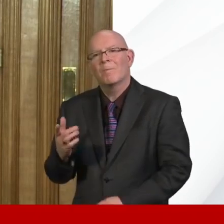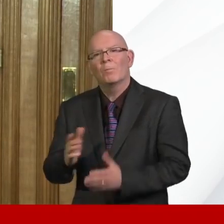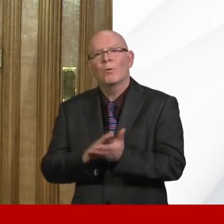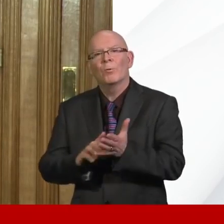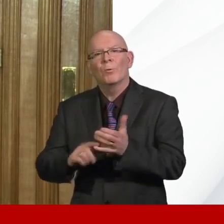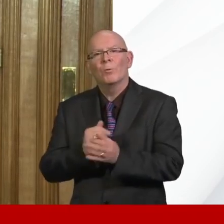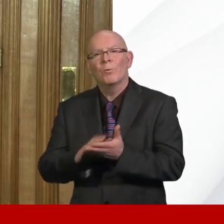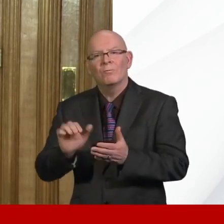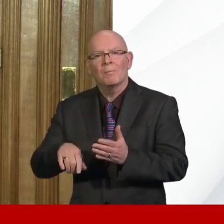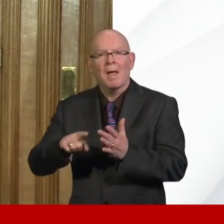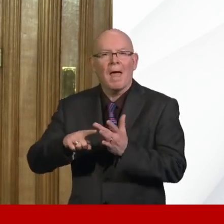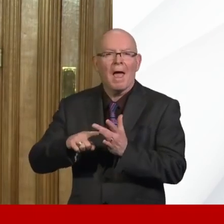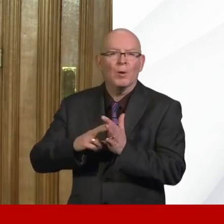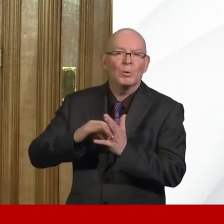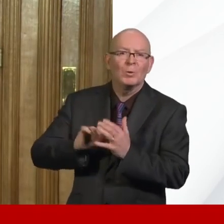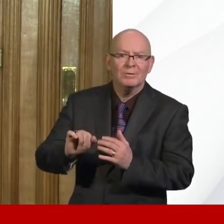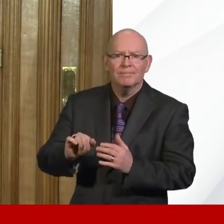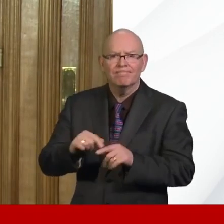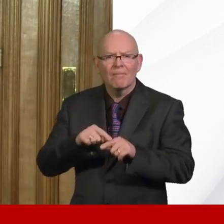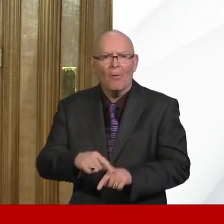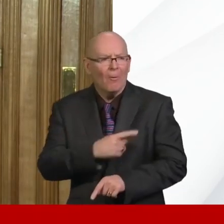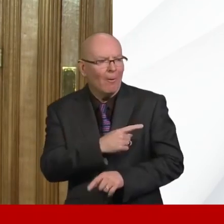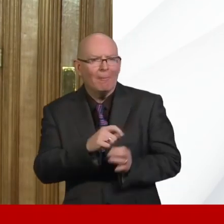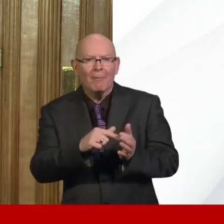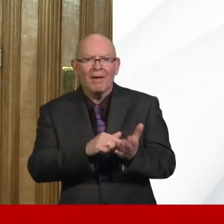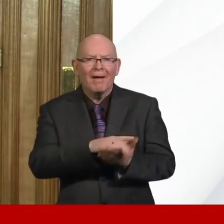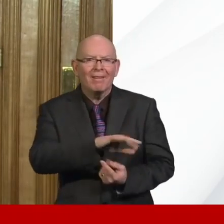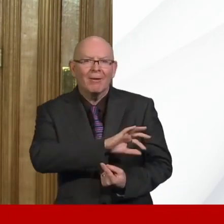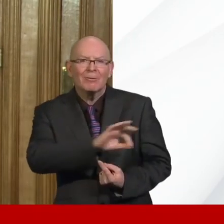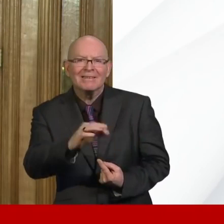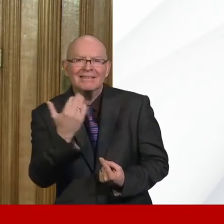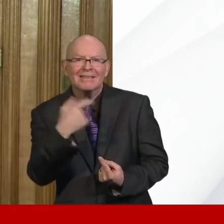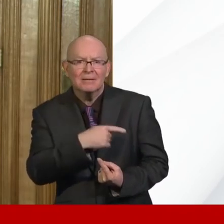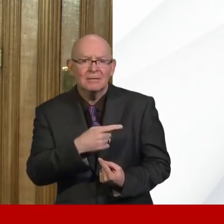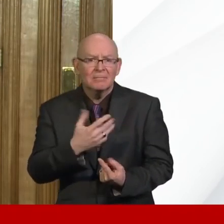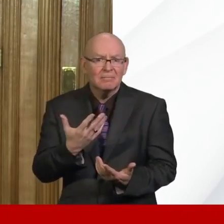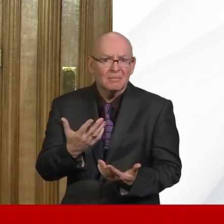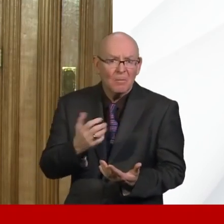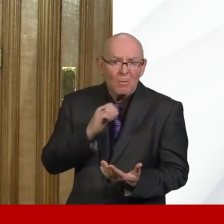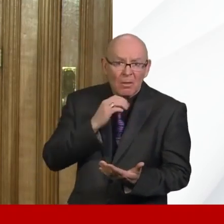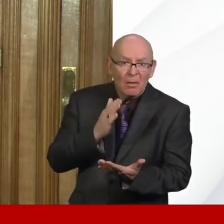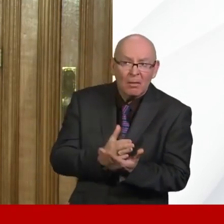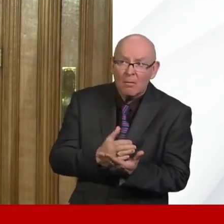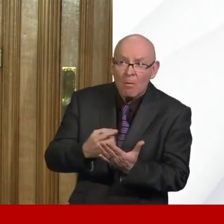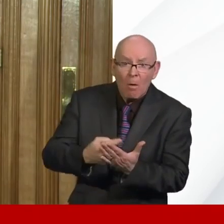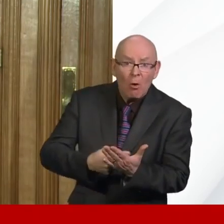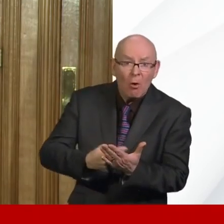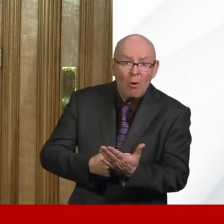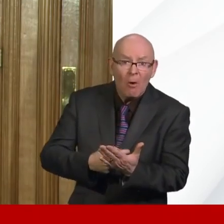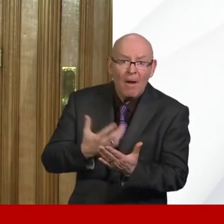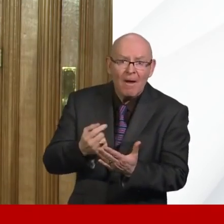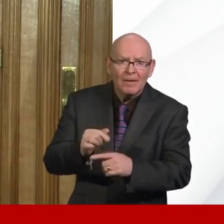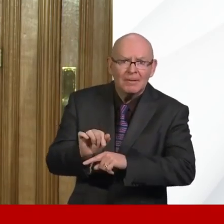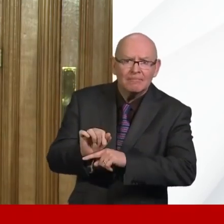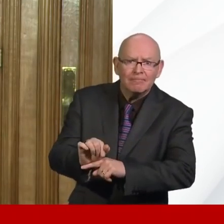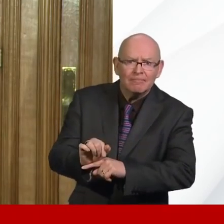of liberty, as you know, and it's one of the great features of our lives that we don't tend to impose those sorts